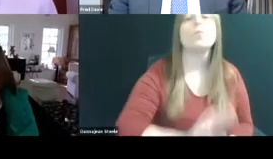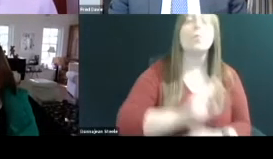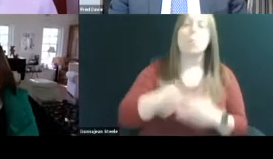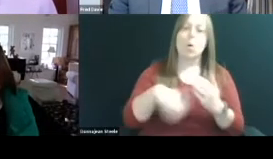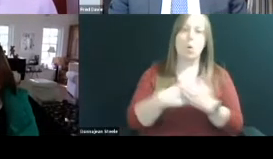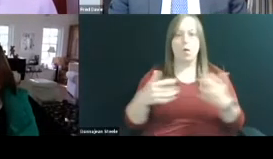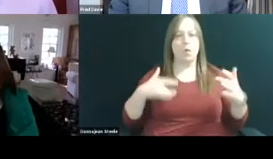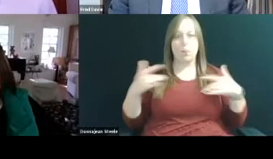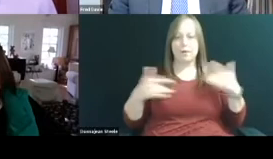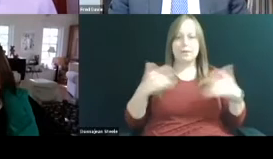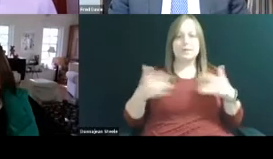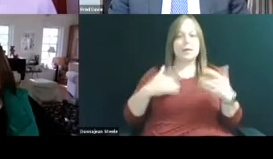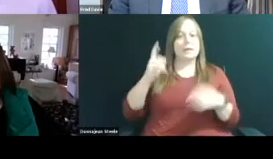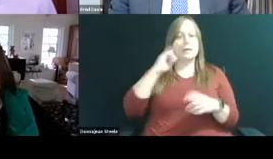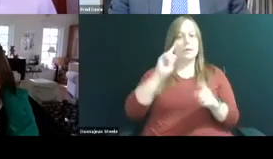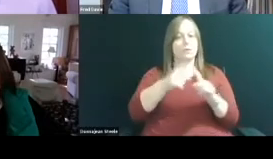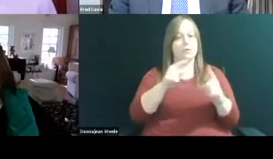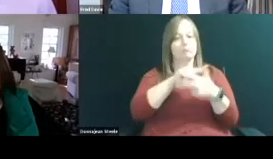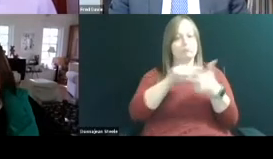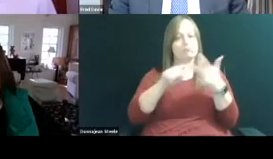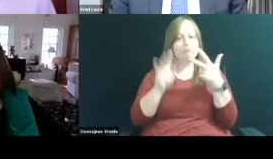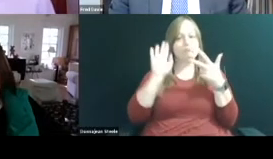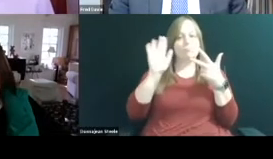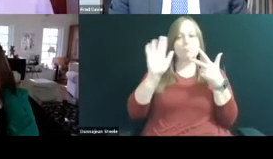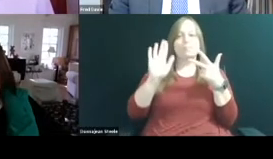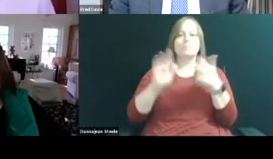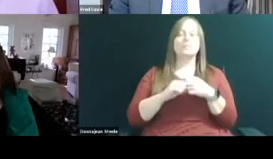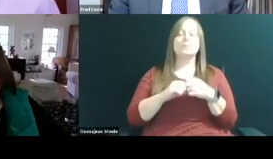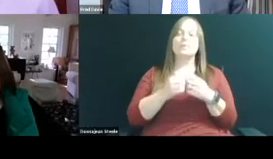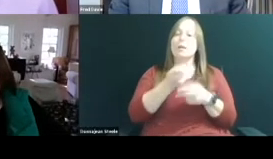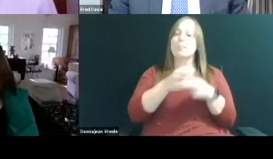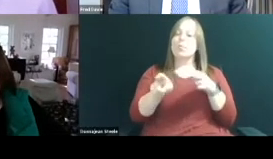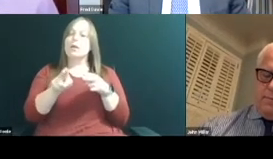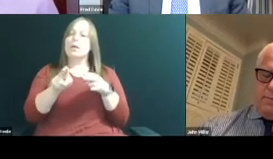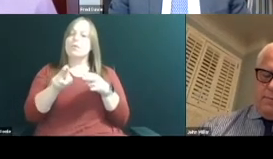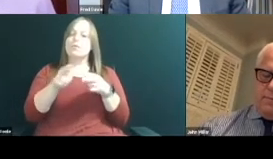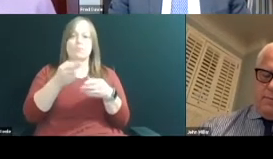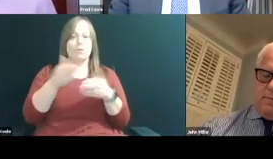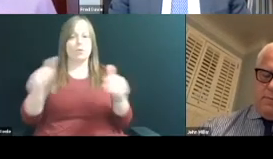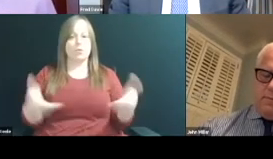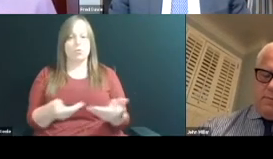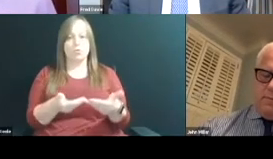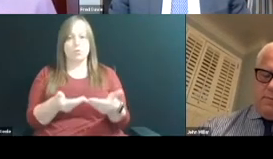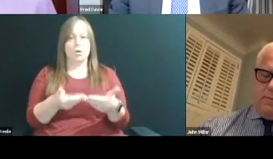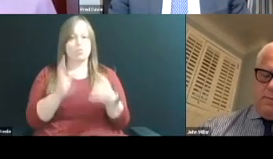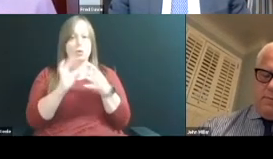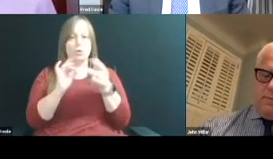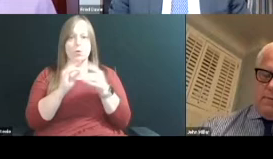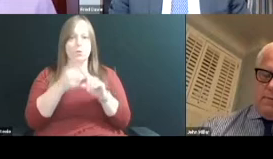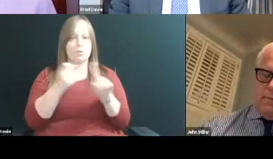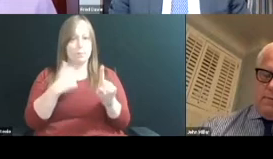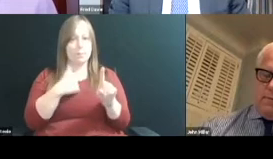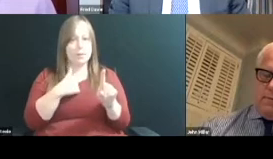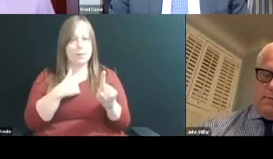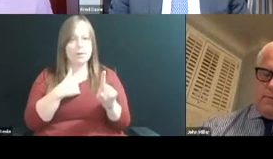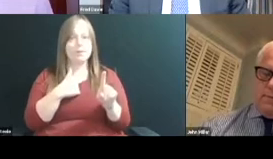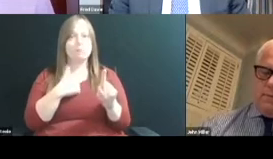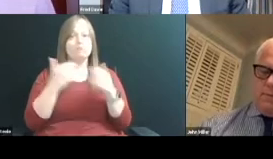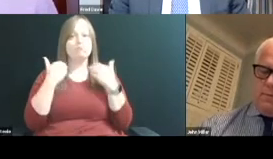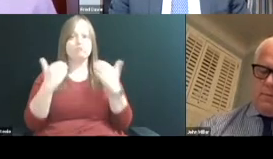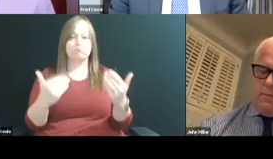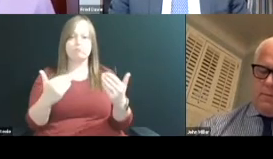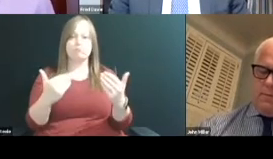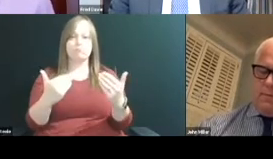to hear from our great panelists. A couple of brief introductory notes from me as we get going